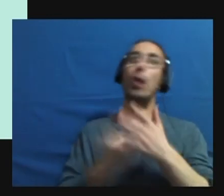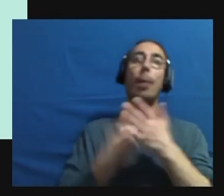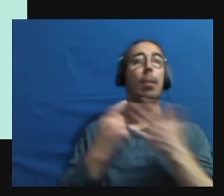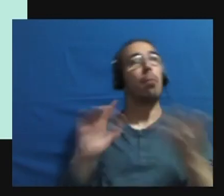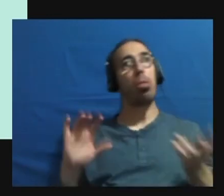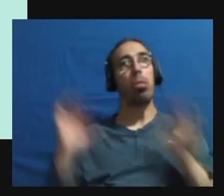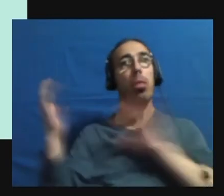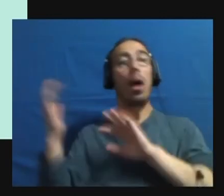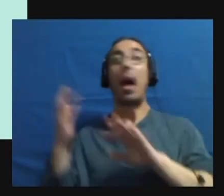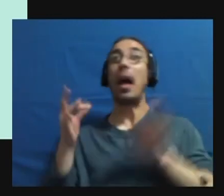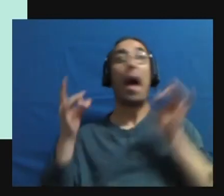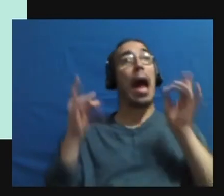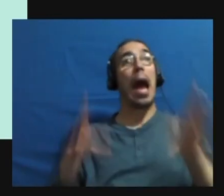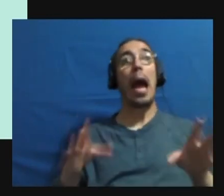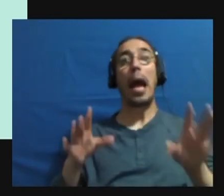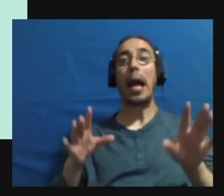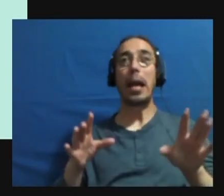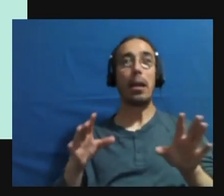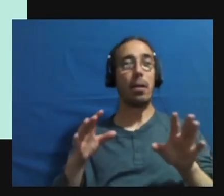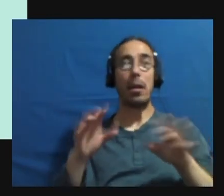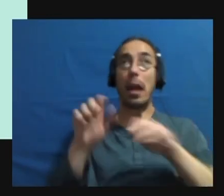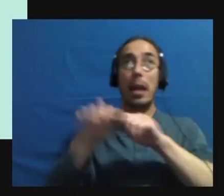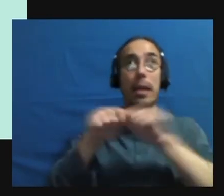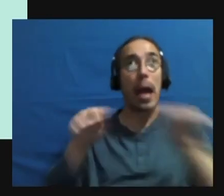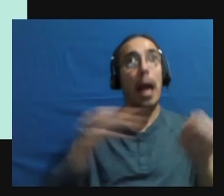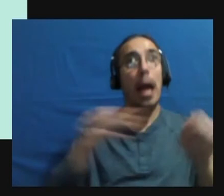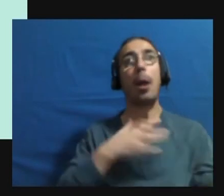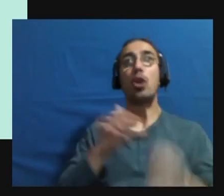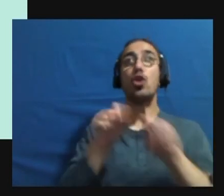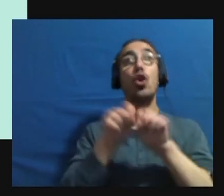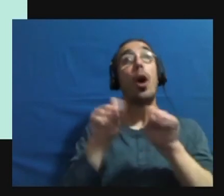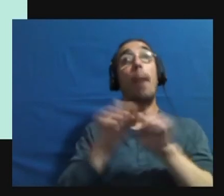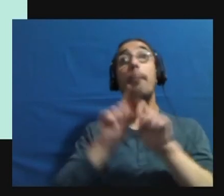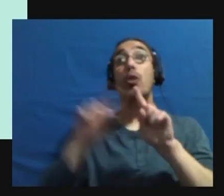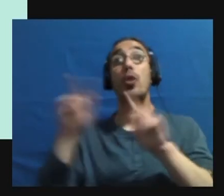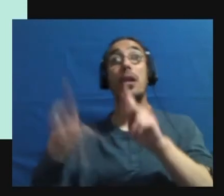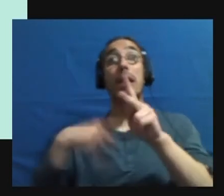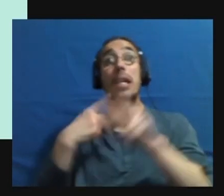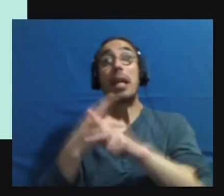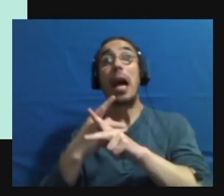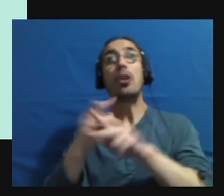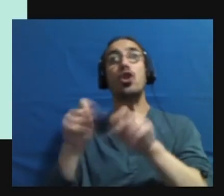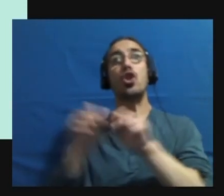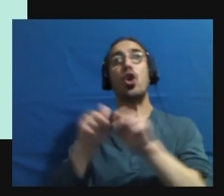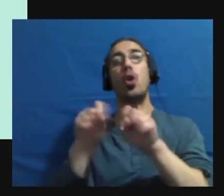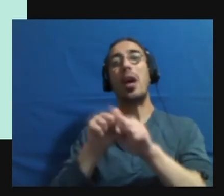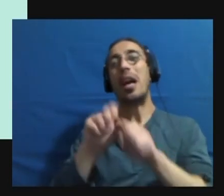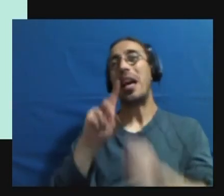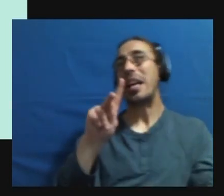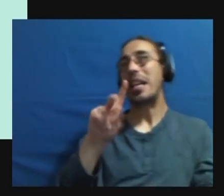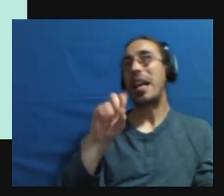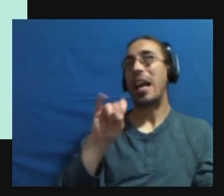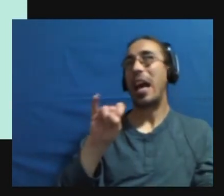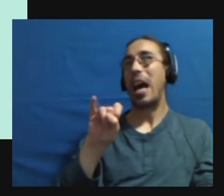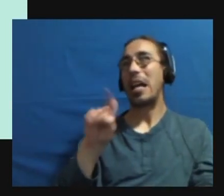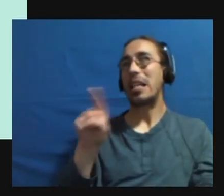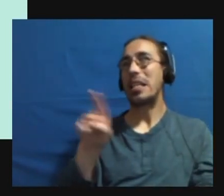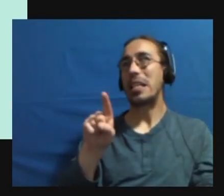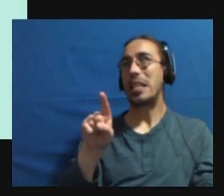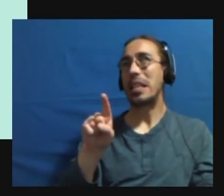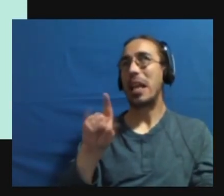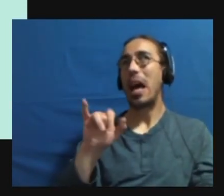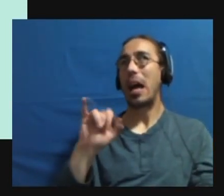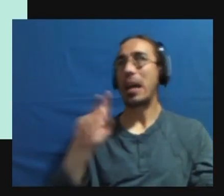putting shoes on for that reason. There's a brand of shoe called Kizik, Kizik, that I recently